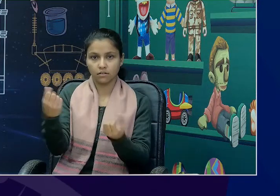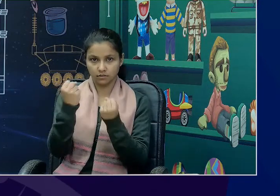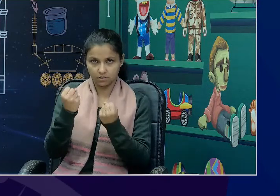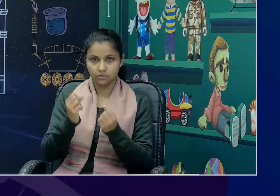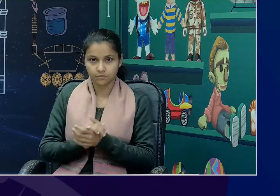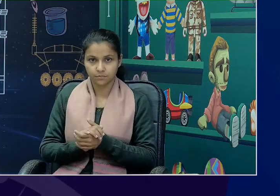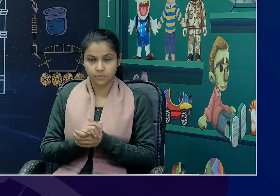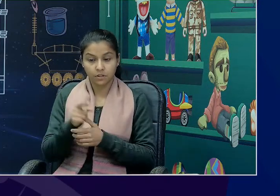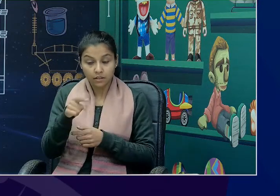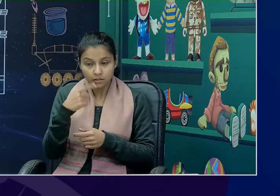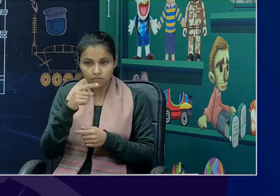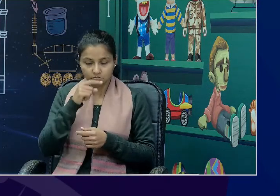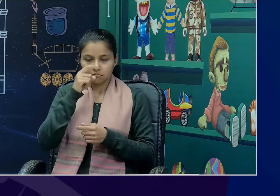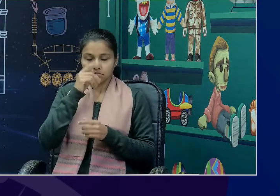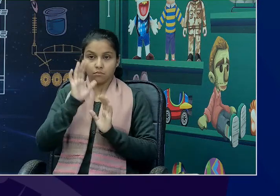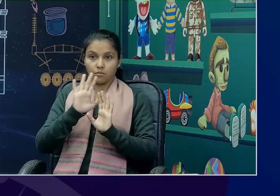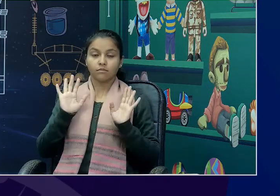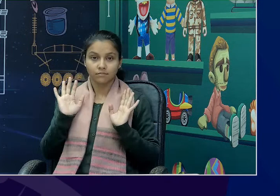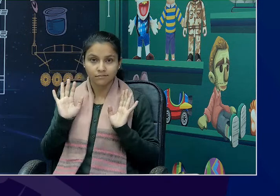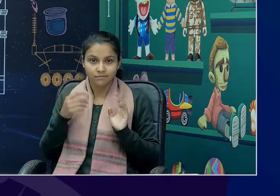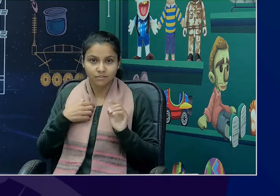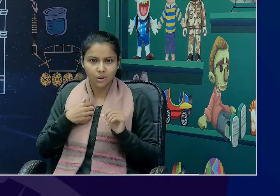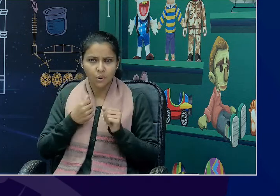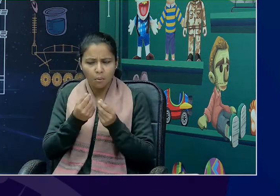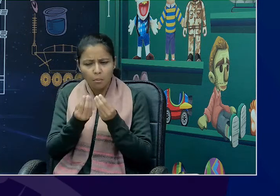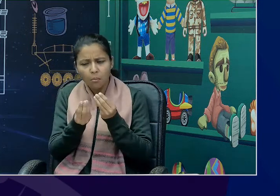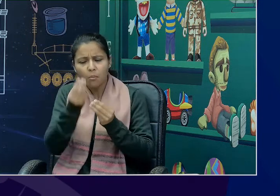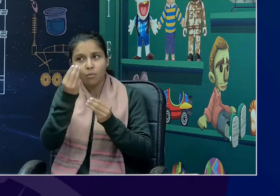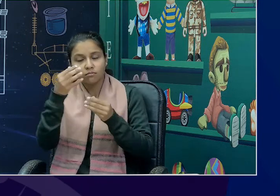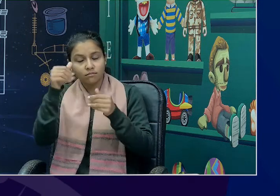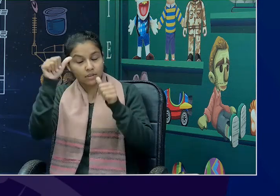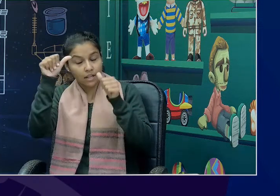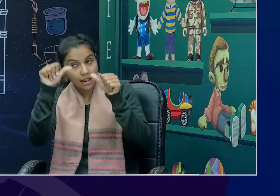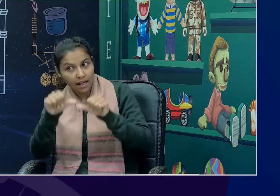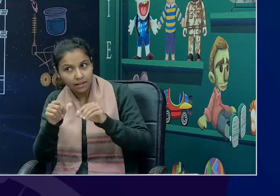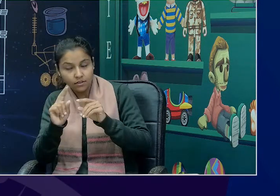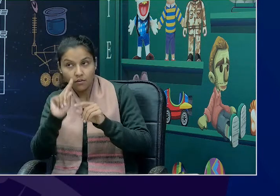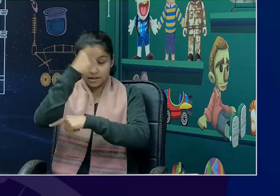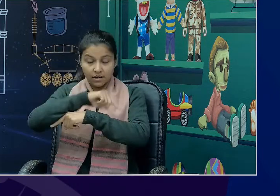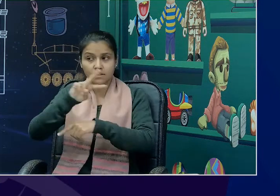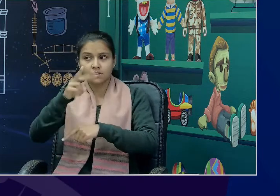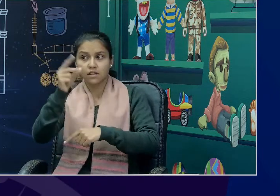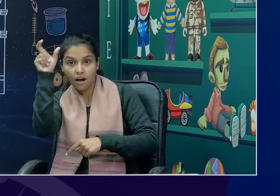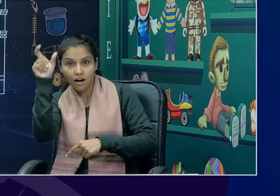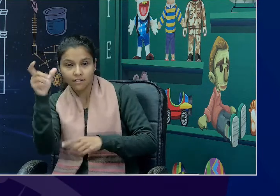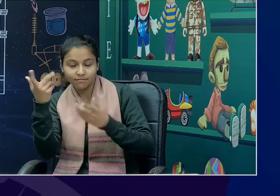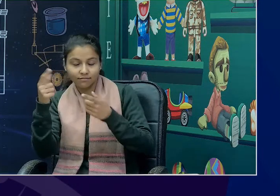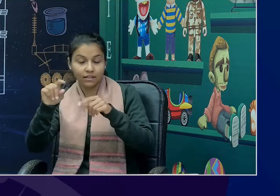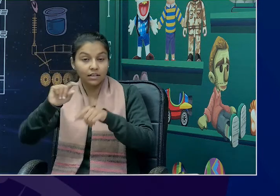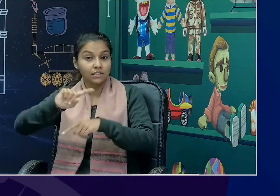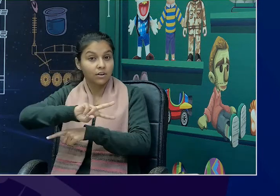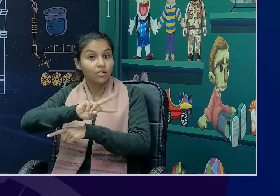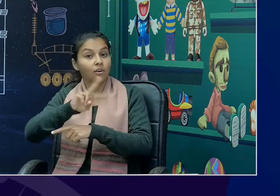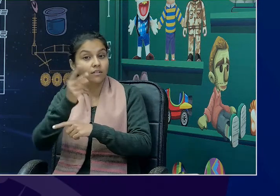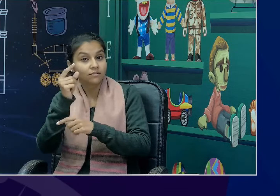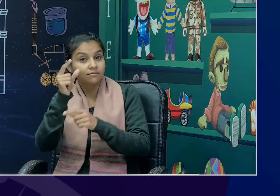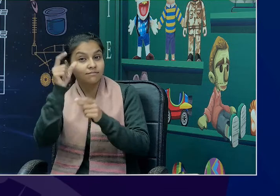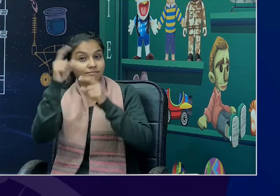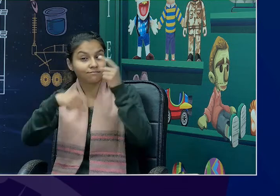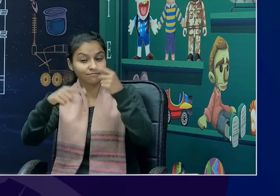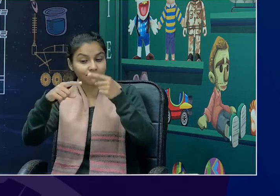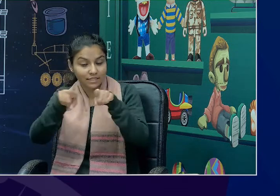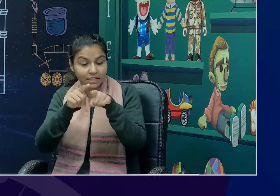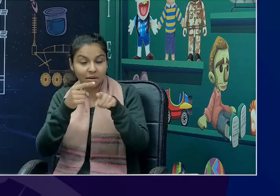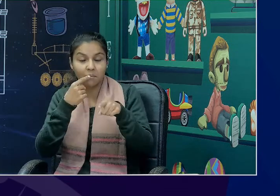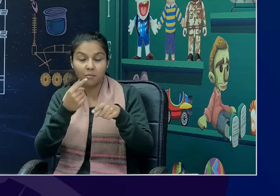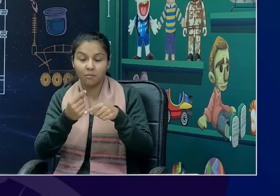should not be proud of his achievement, and more or less one day or the other everything will remain in earth only, and he